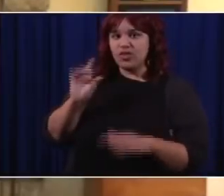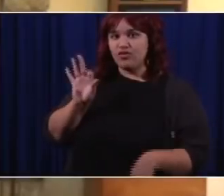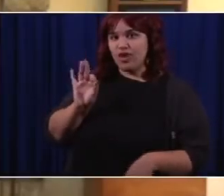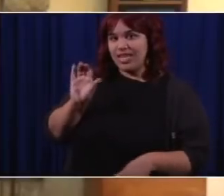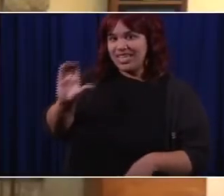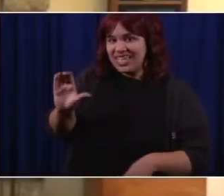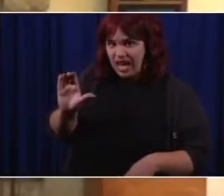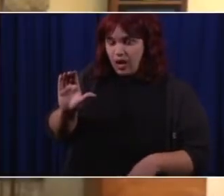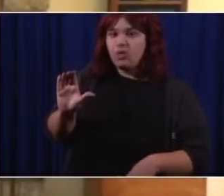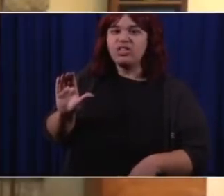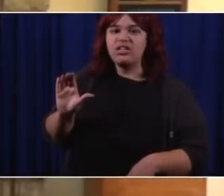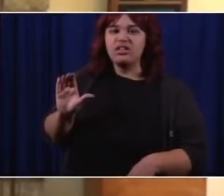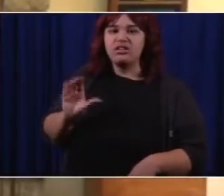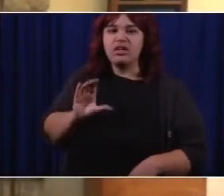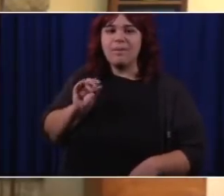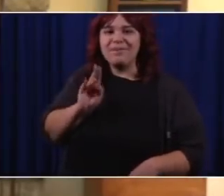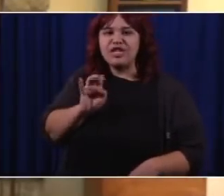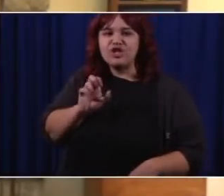seeing 95%